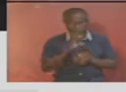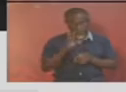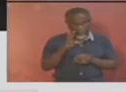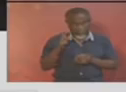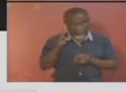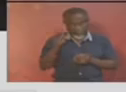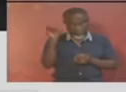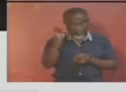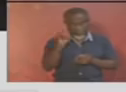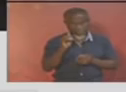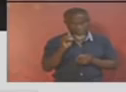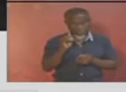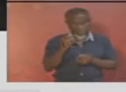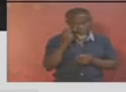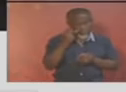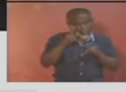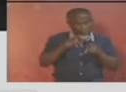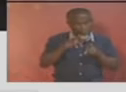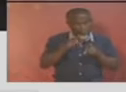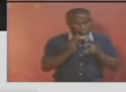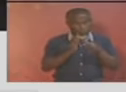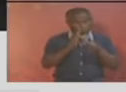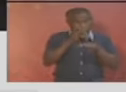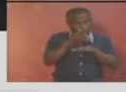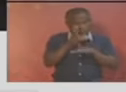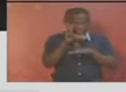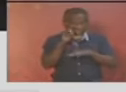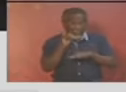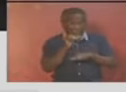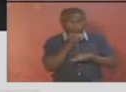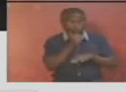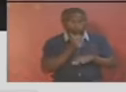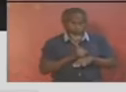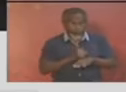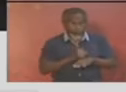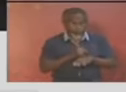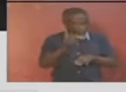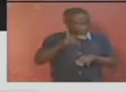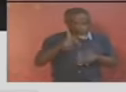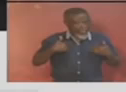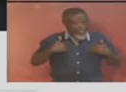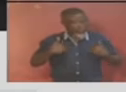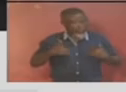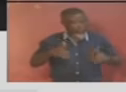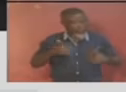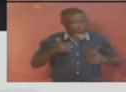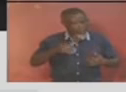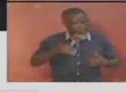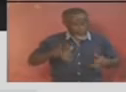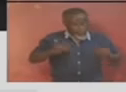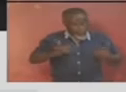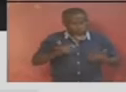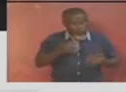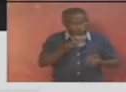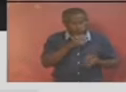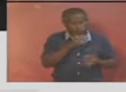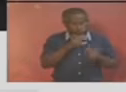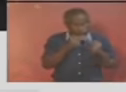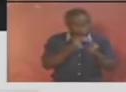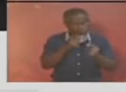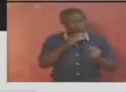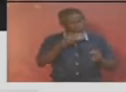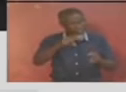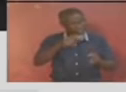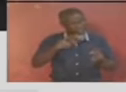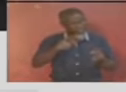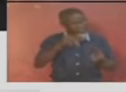in that over 60 age group. There have been deaths in the younger age groups, And the important message is really